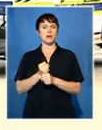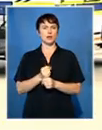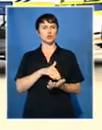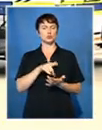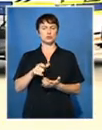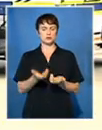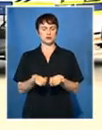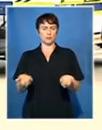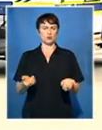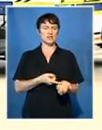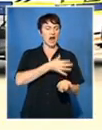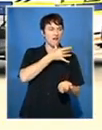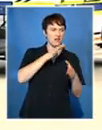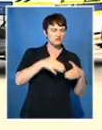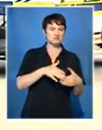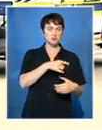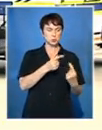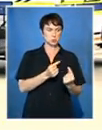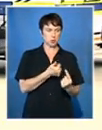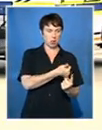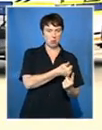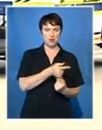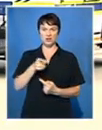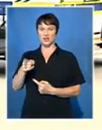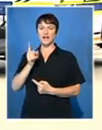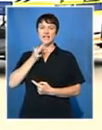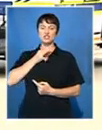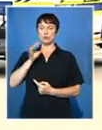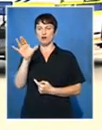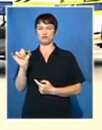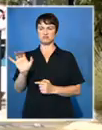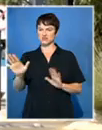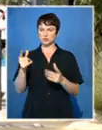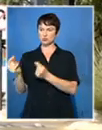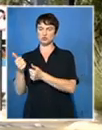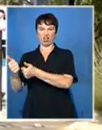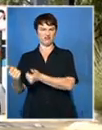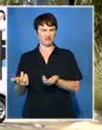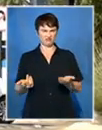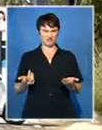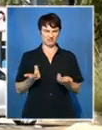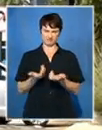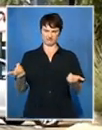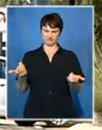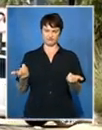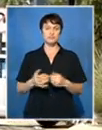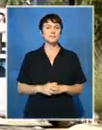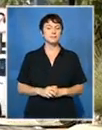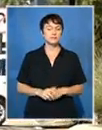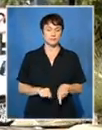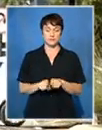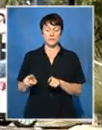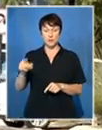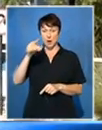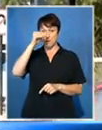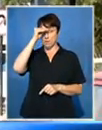a group of African students which do everything alone, a group of African English students which do everything alone. Also, a large